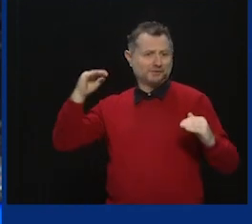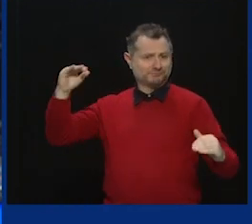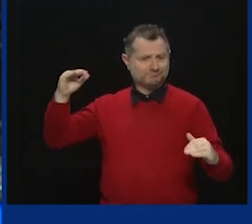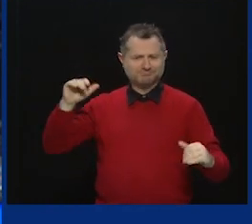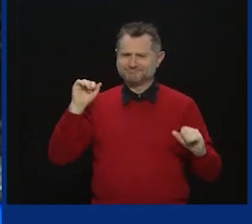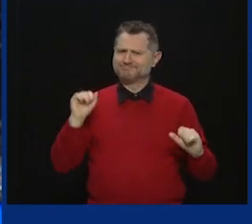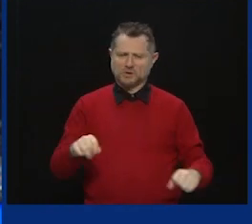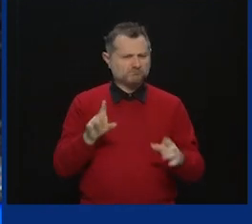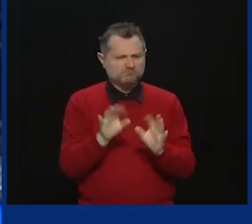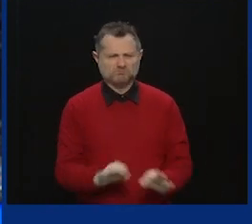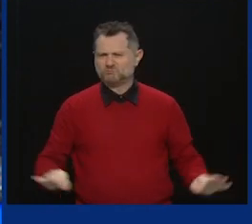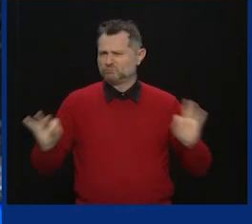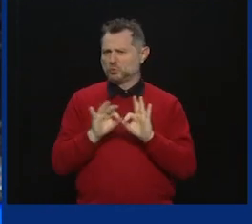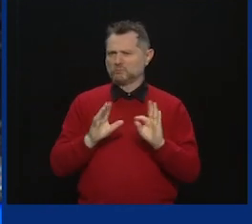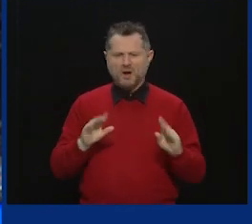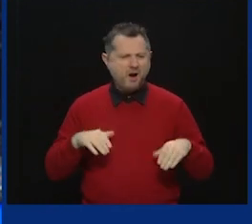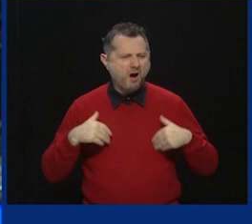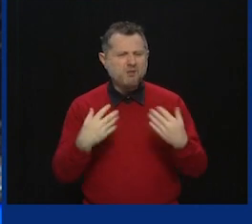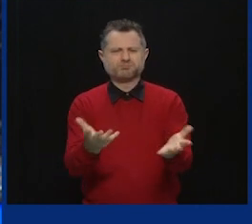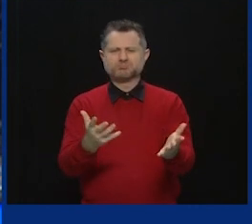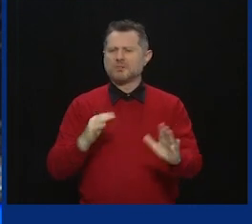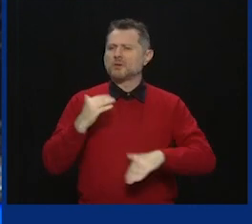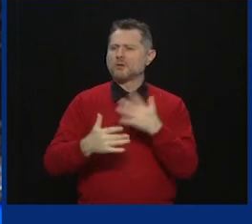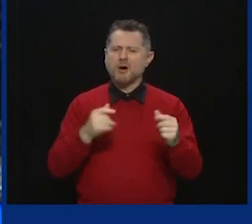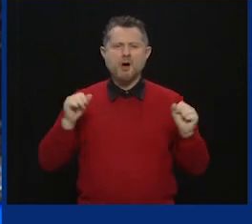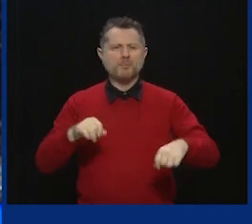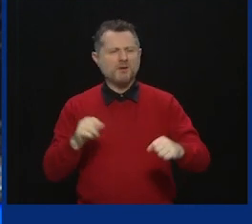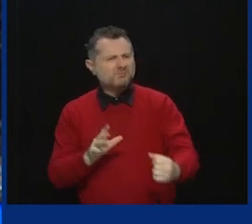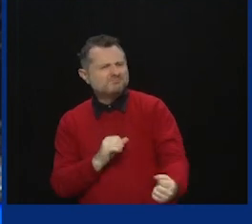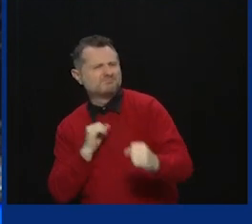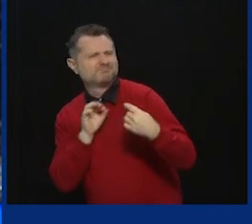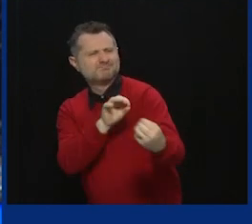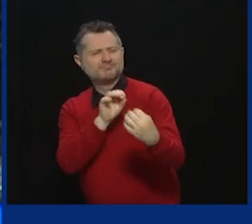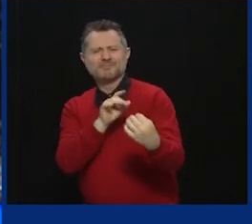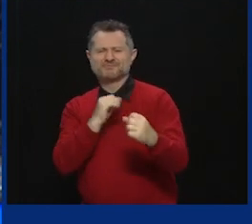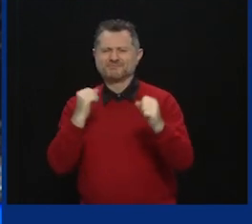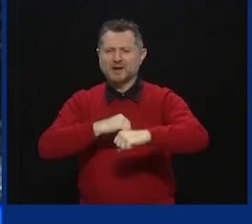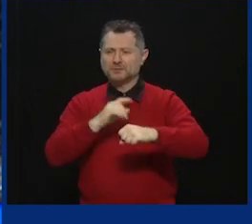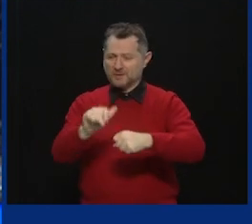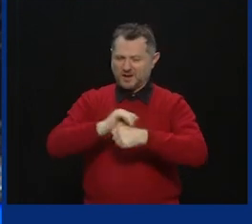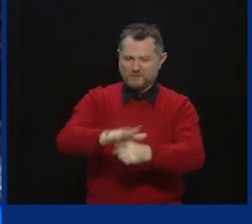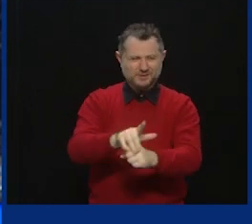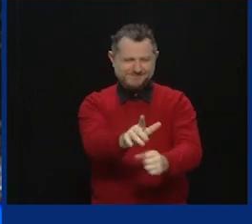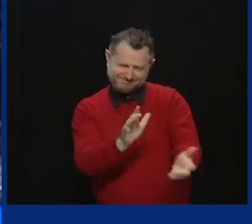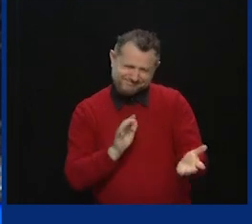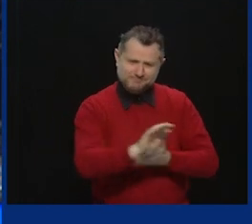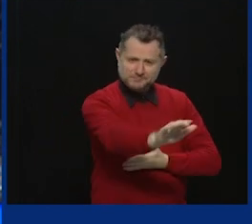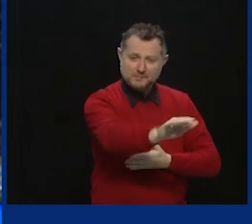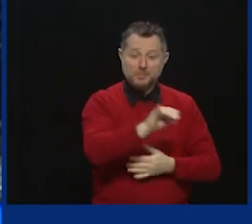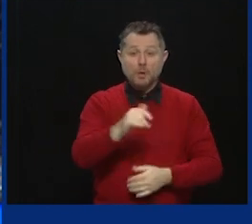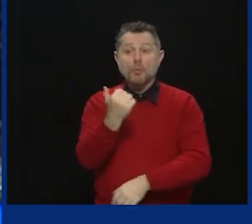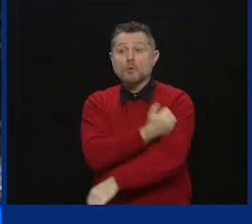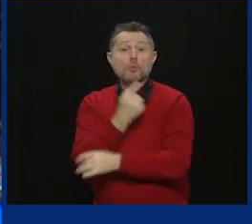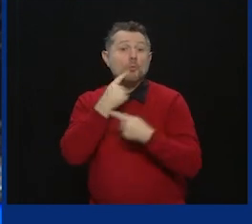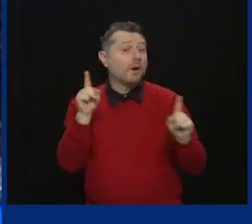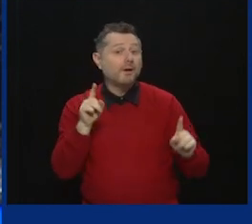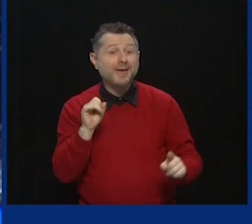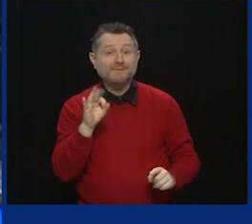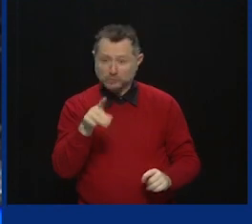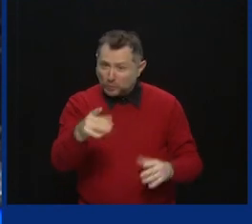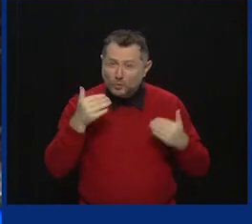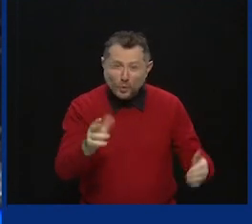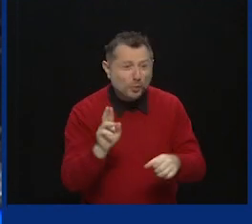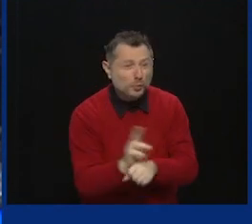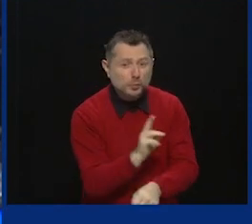virus. And those vaccines only work if we actually use them. And so we, at our company, are trying to do everything